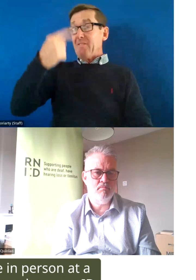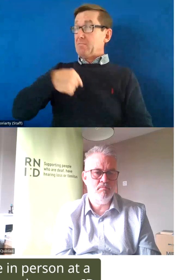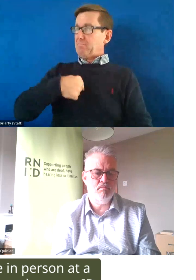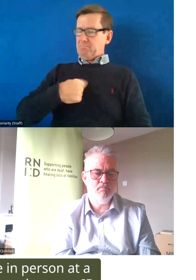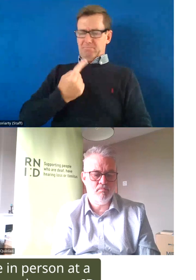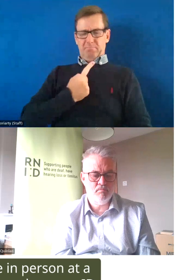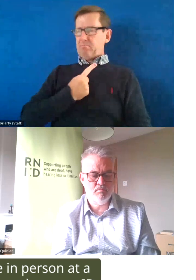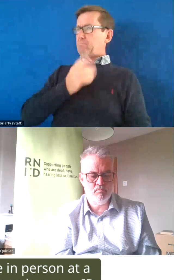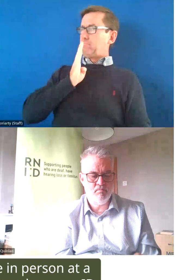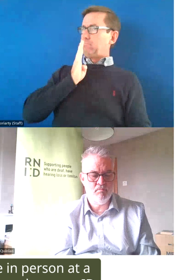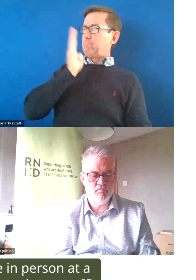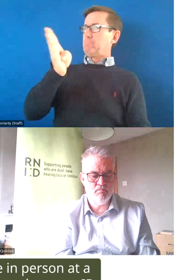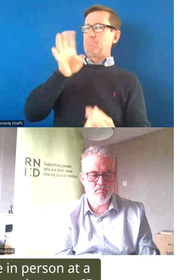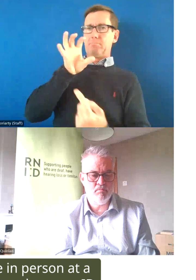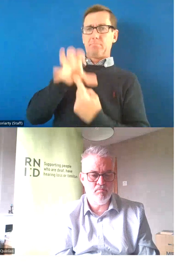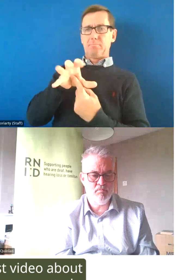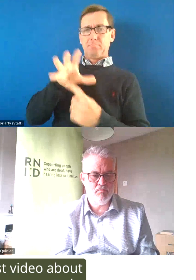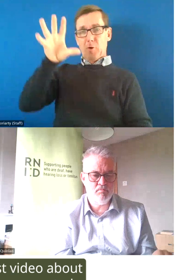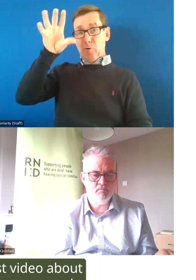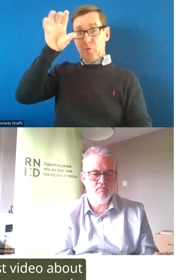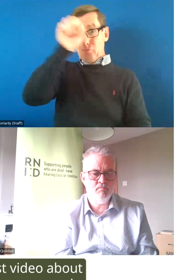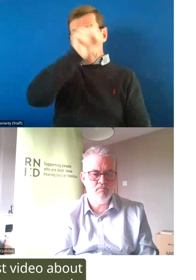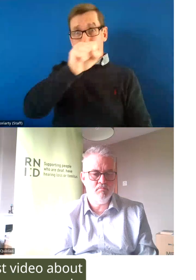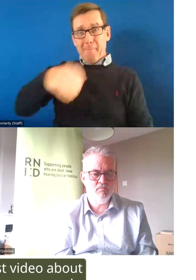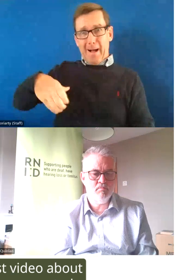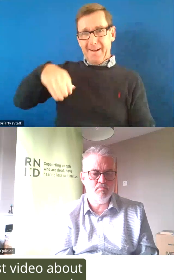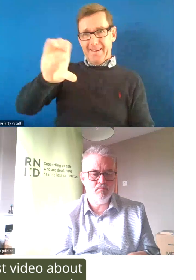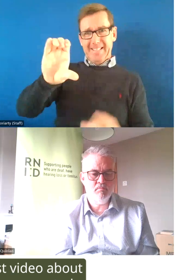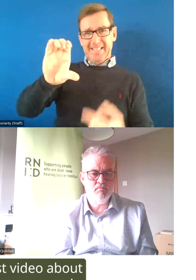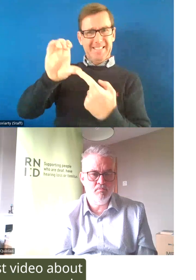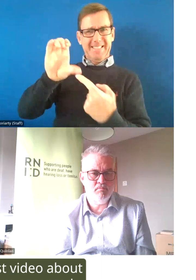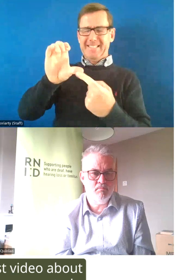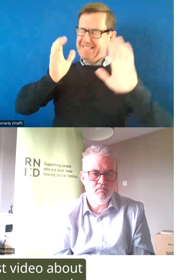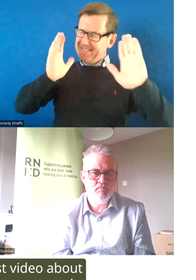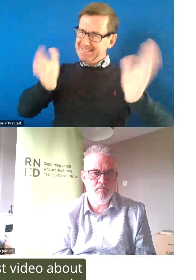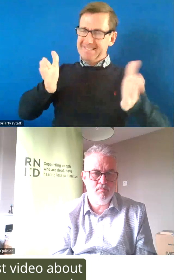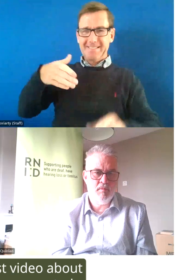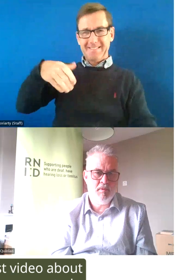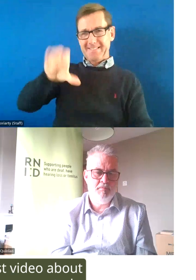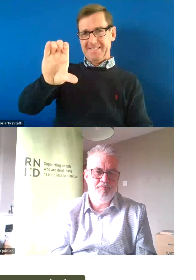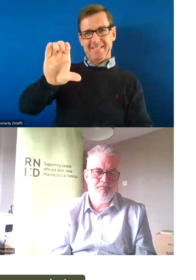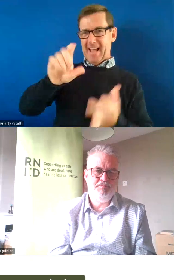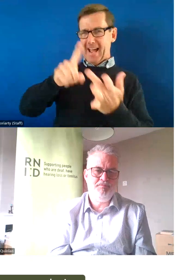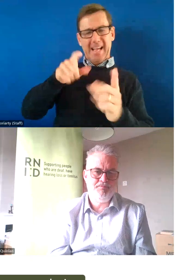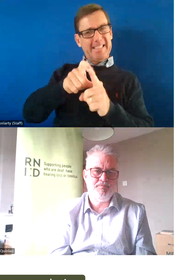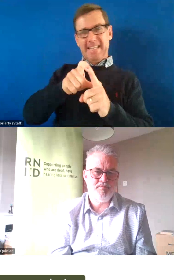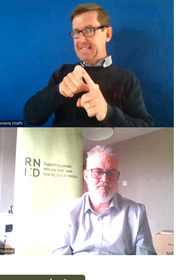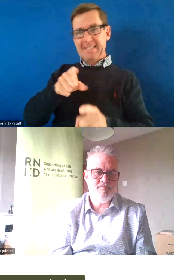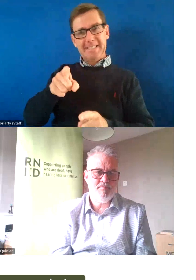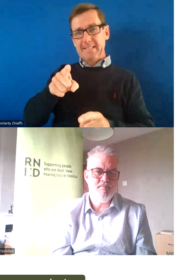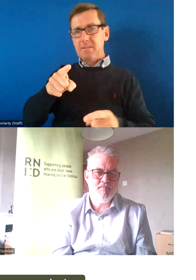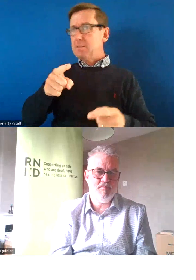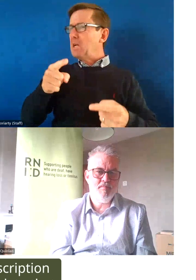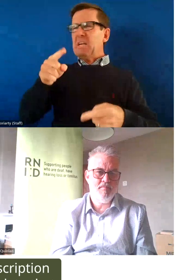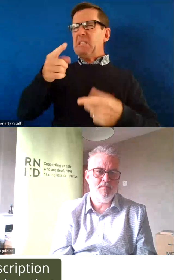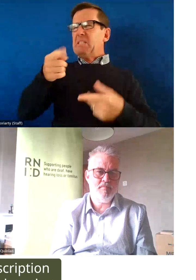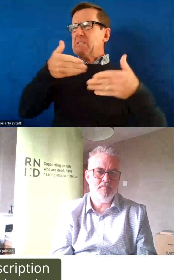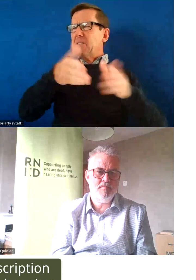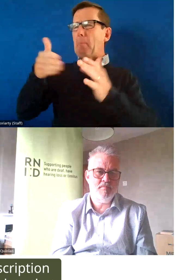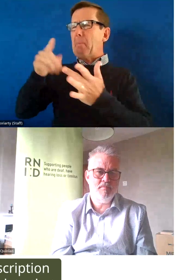polling station, do remember your ID. We talked in the last video about what forms of ID are accepted, but the full list is on our